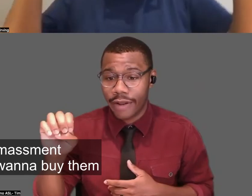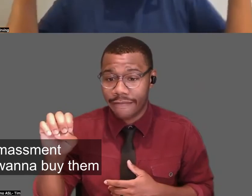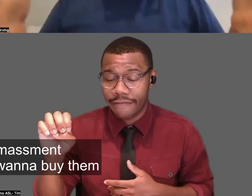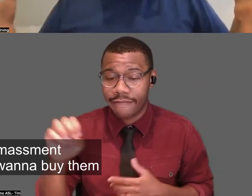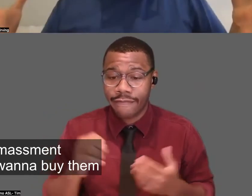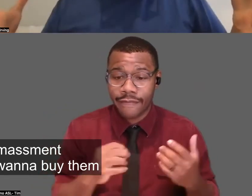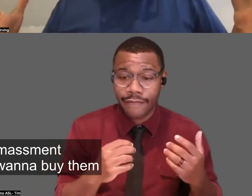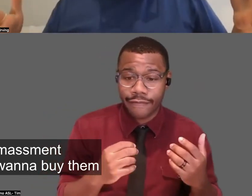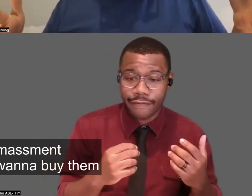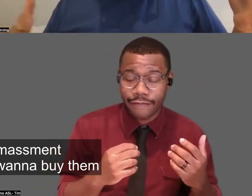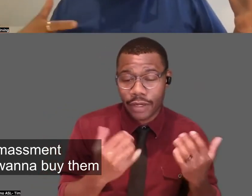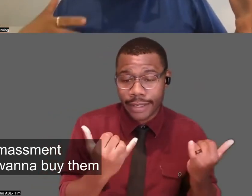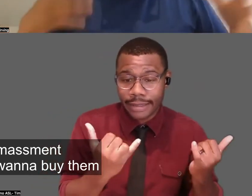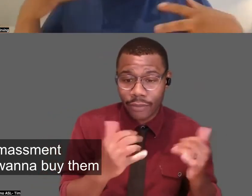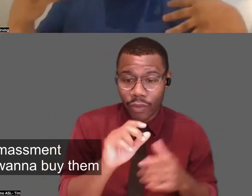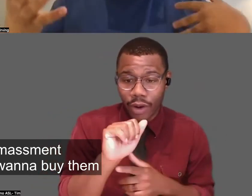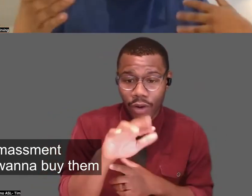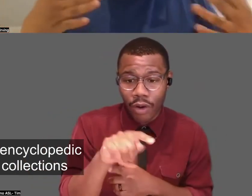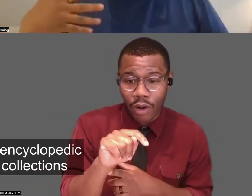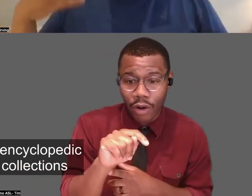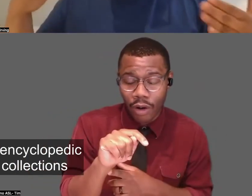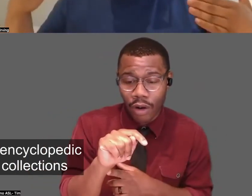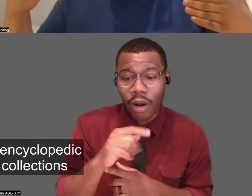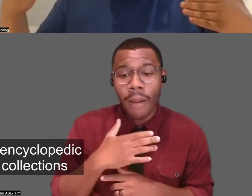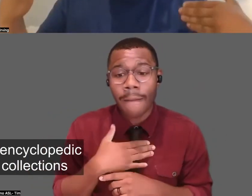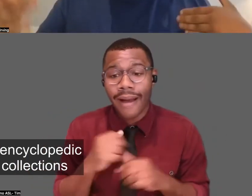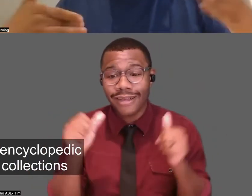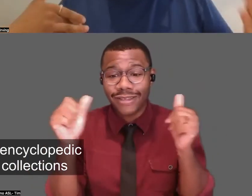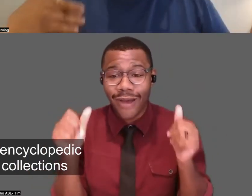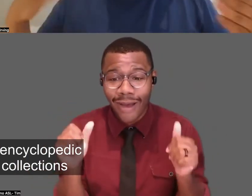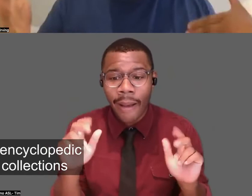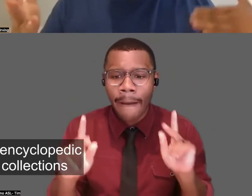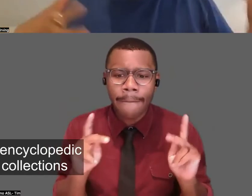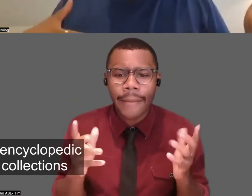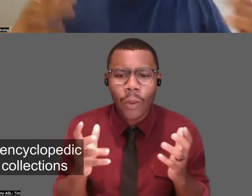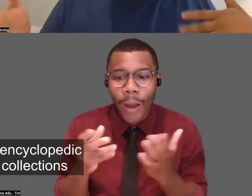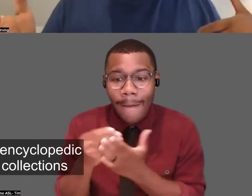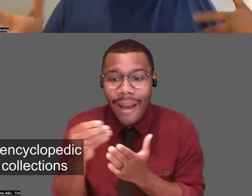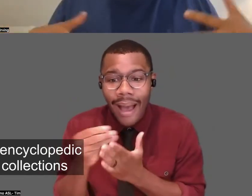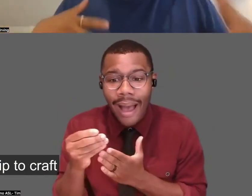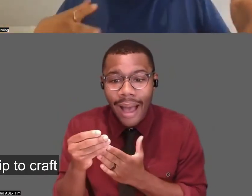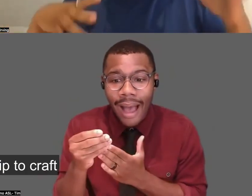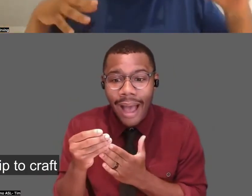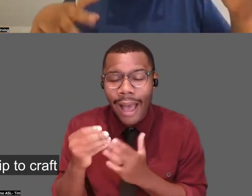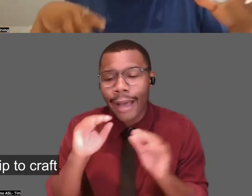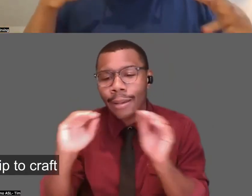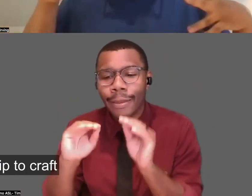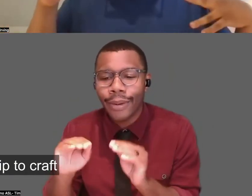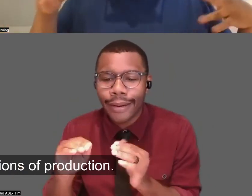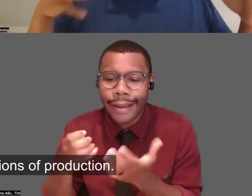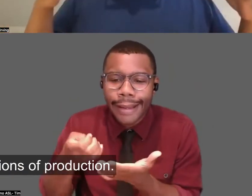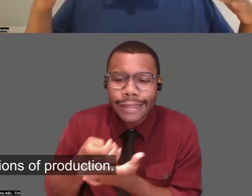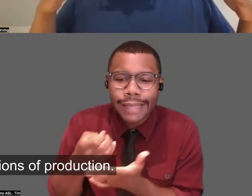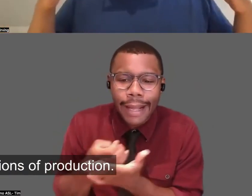of my amassment sculptures, people want to buy them and put them in encyclopedic decorative art collections in relationship to